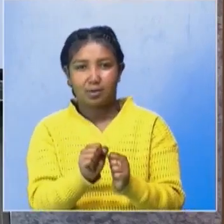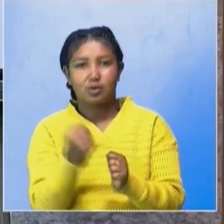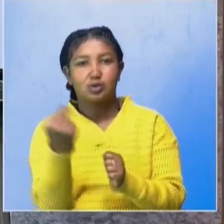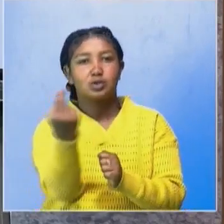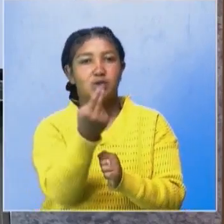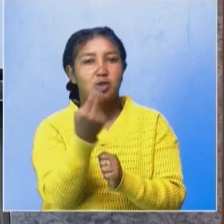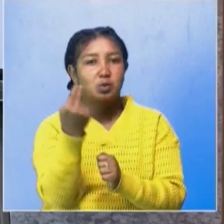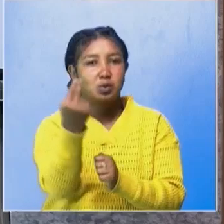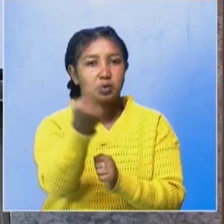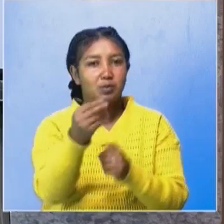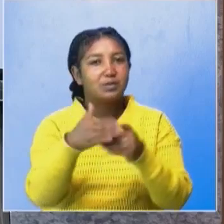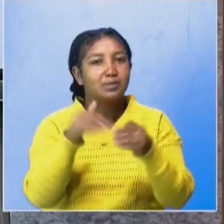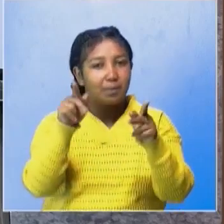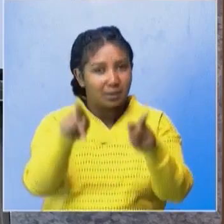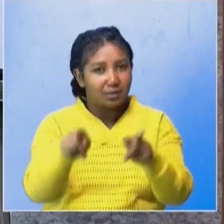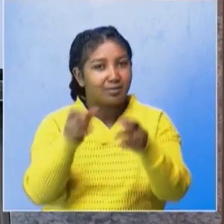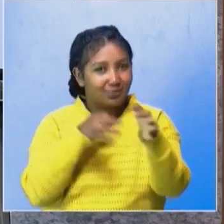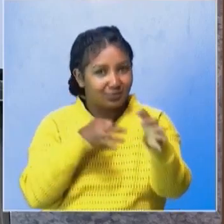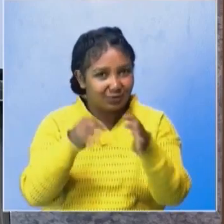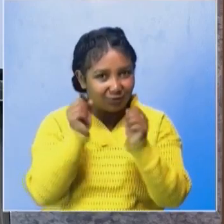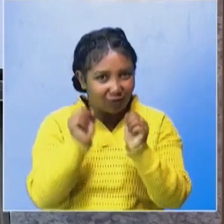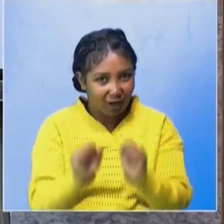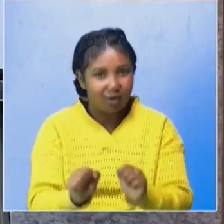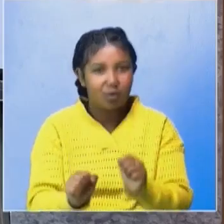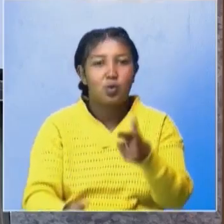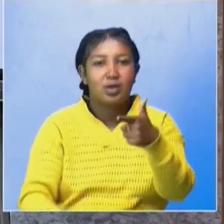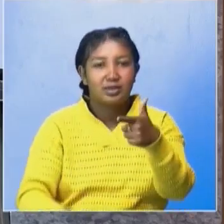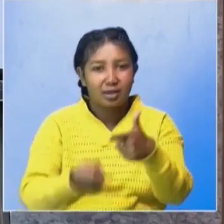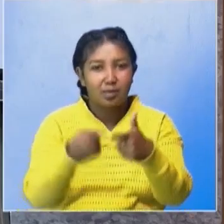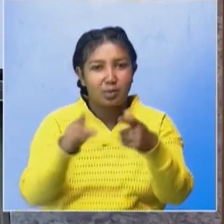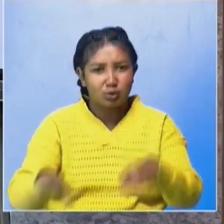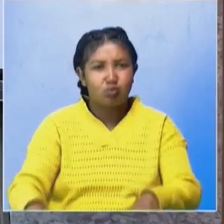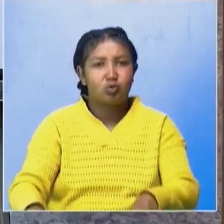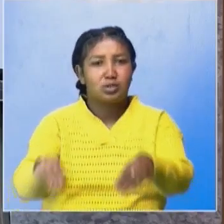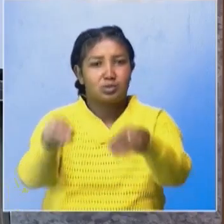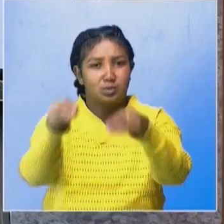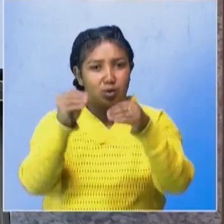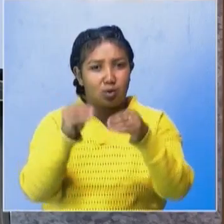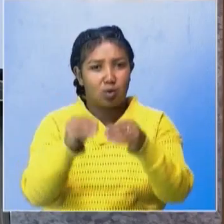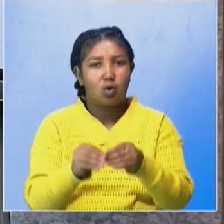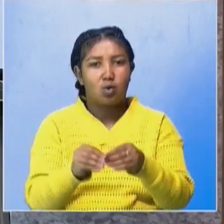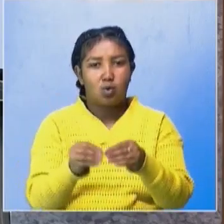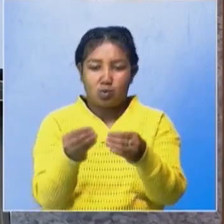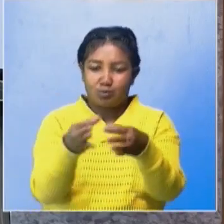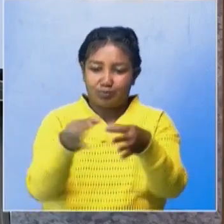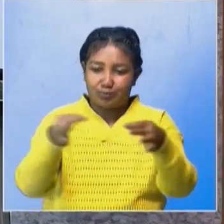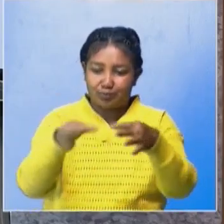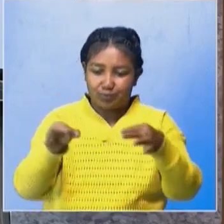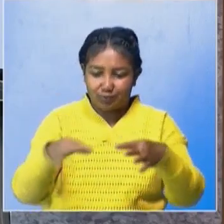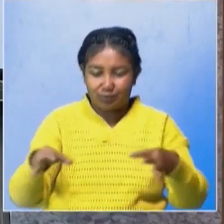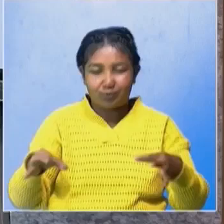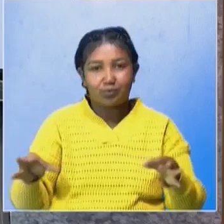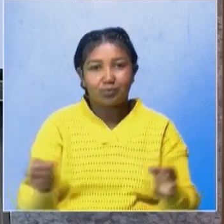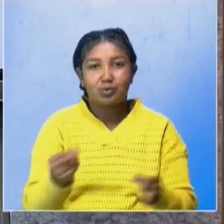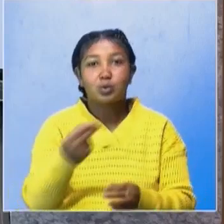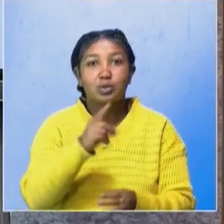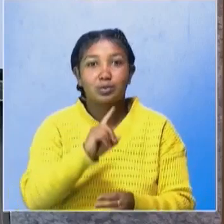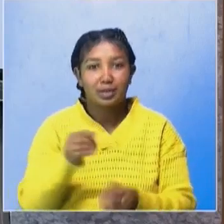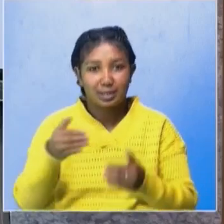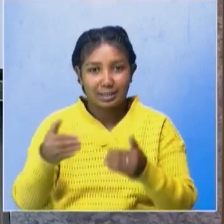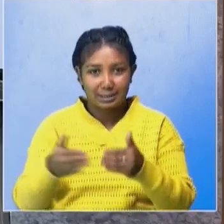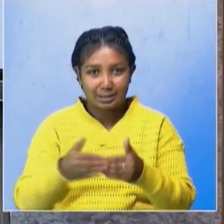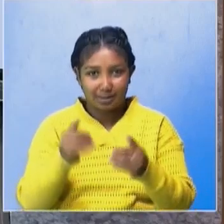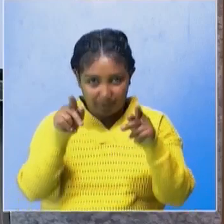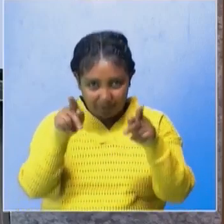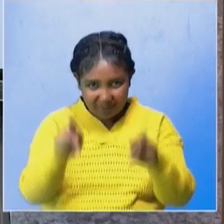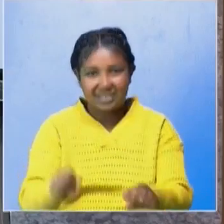of simple present tenses. And also, students can construct some sentences by using simple